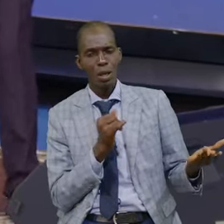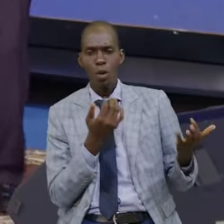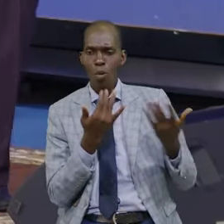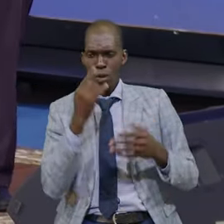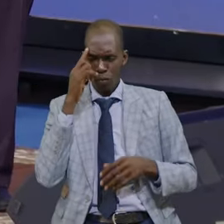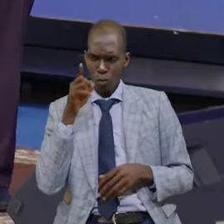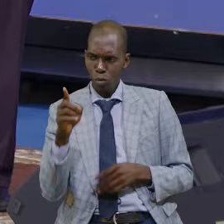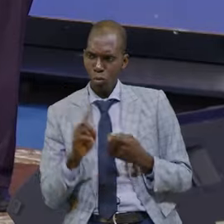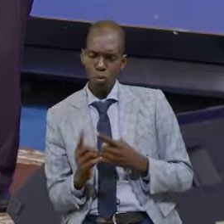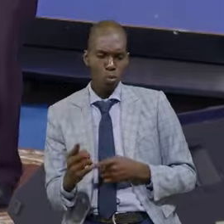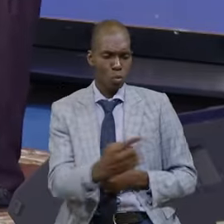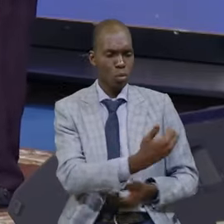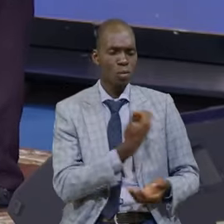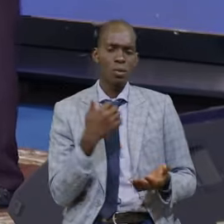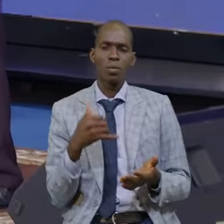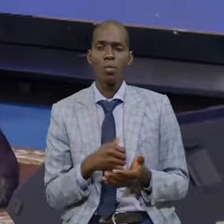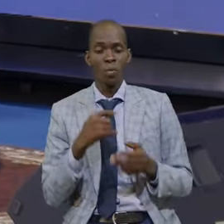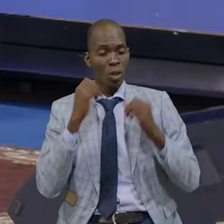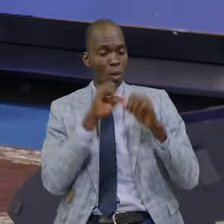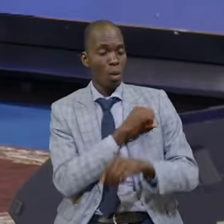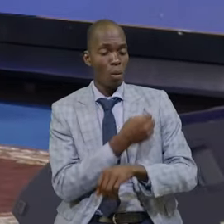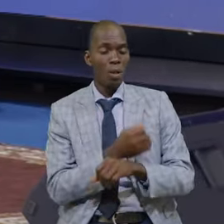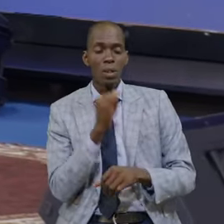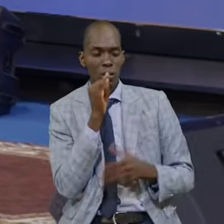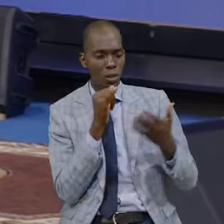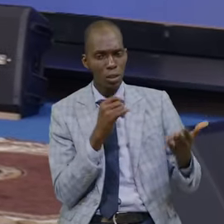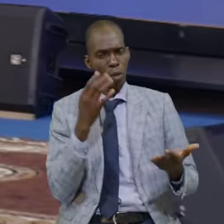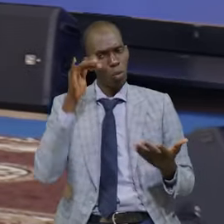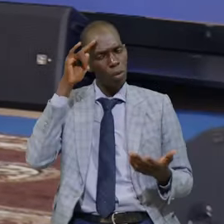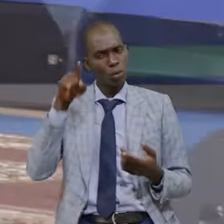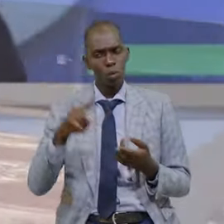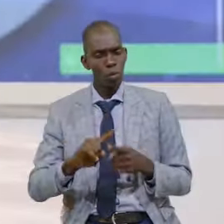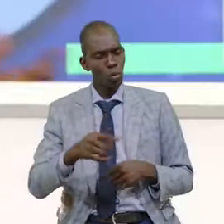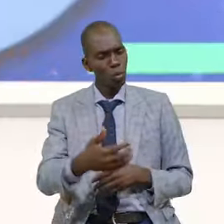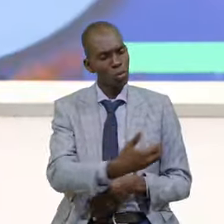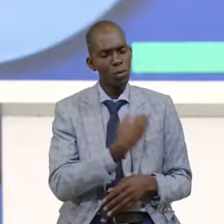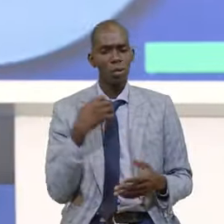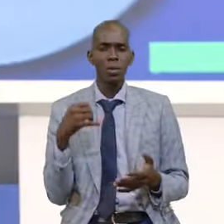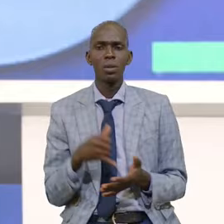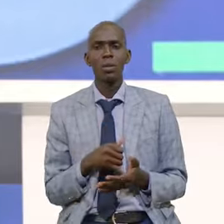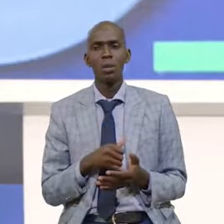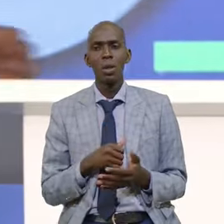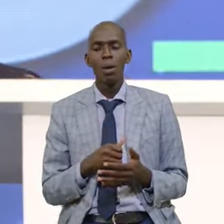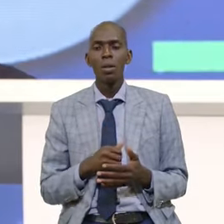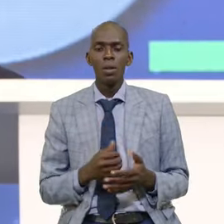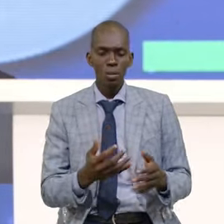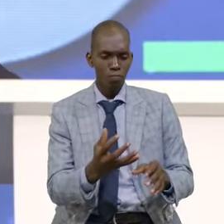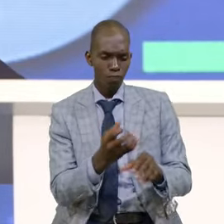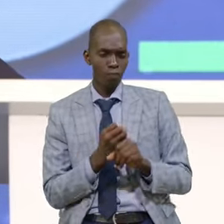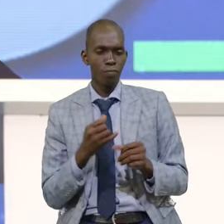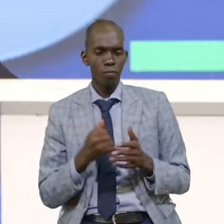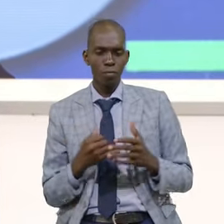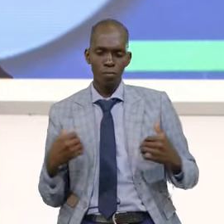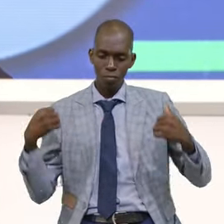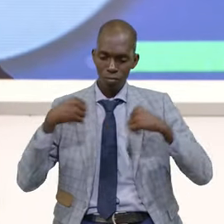power is there waiting for you. The provision is there waiting for you. Put it on. You will